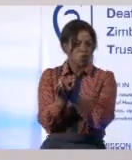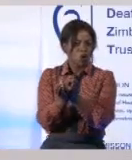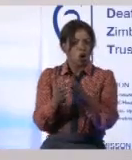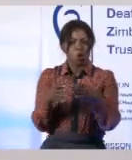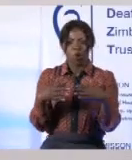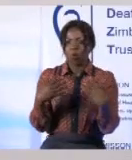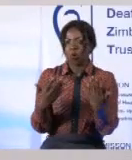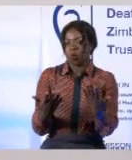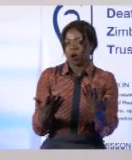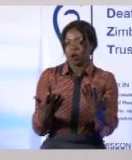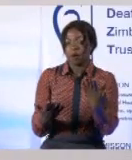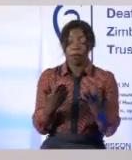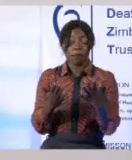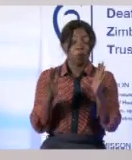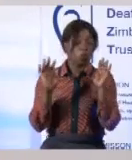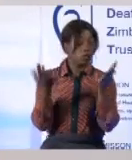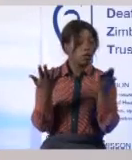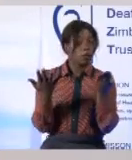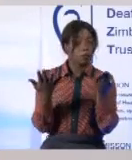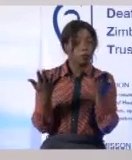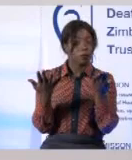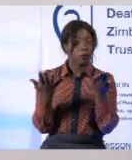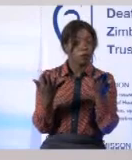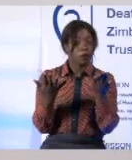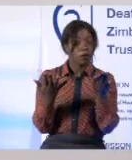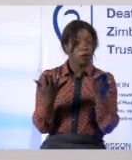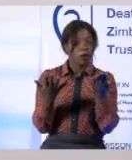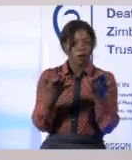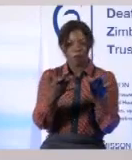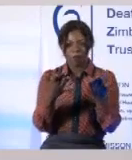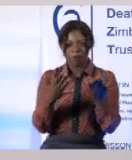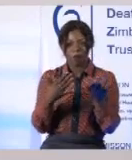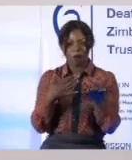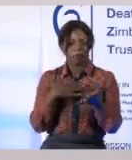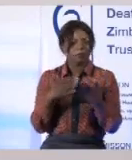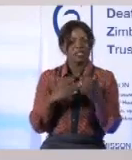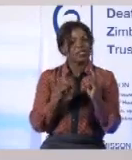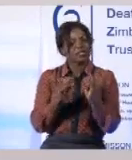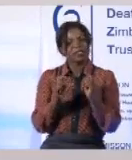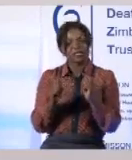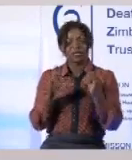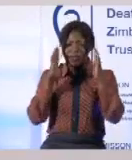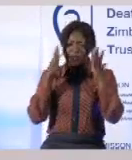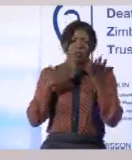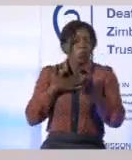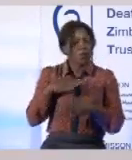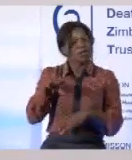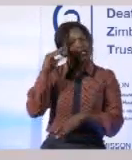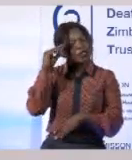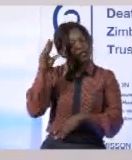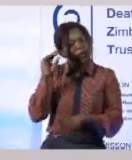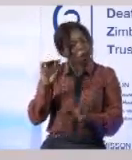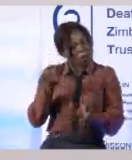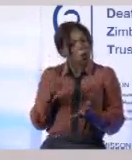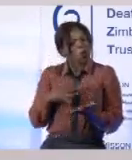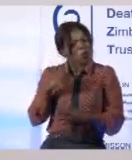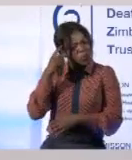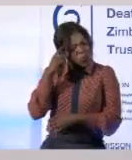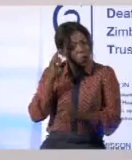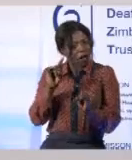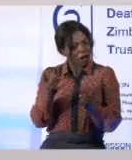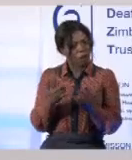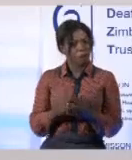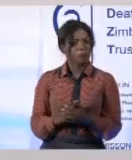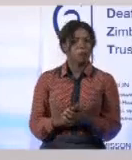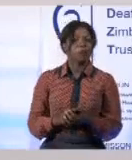or say a WhatsApp group, who are all looking after the same thing. Sorry, educate me. I am learning. I want to know how so it works. So there